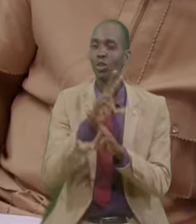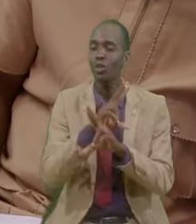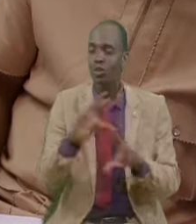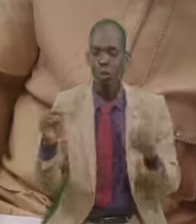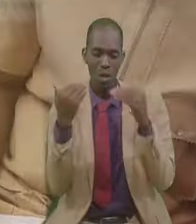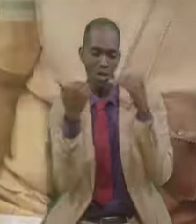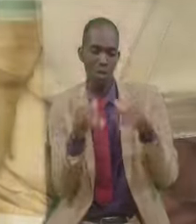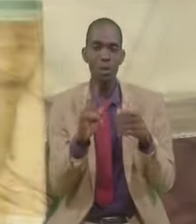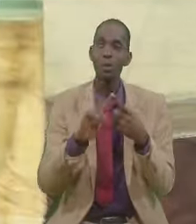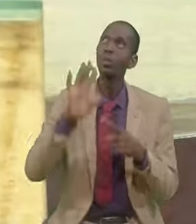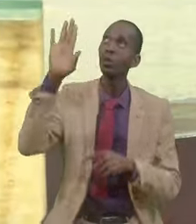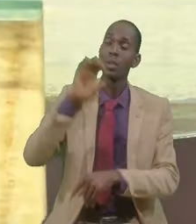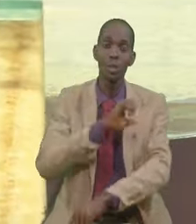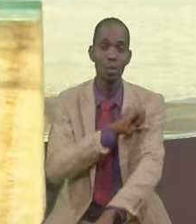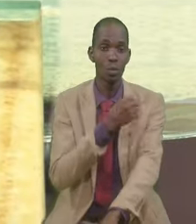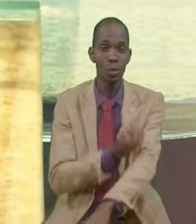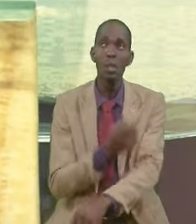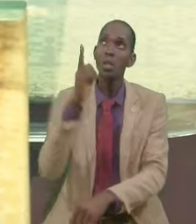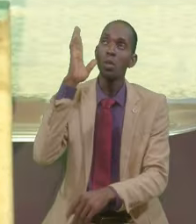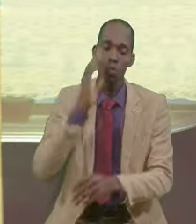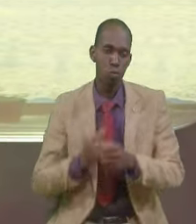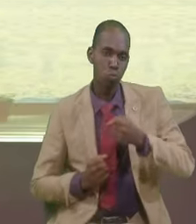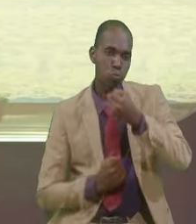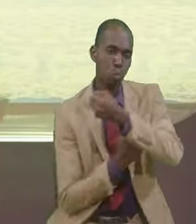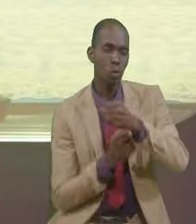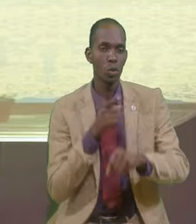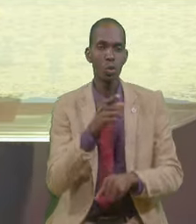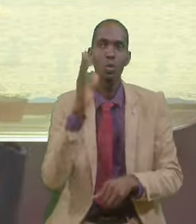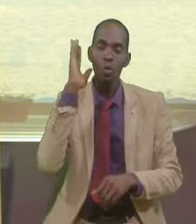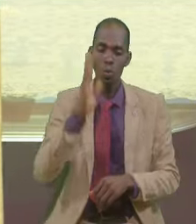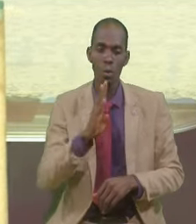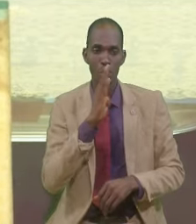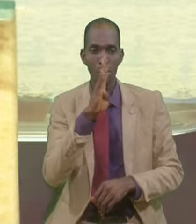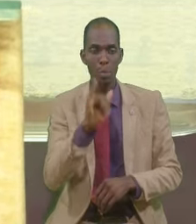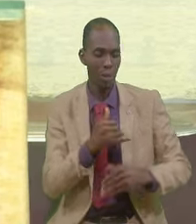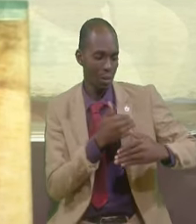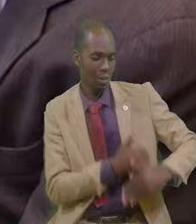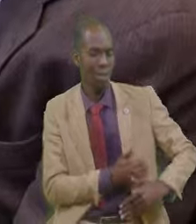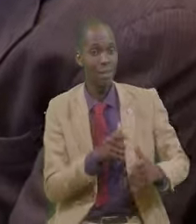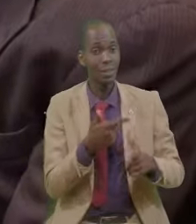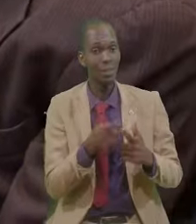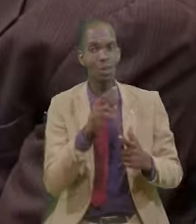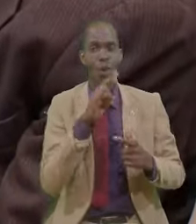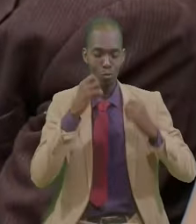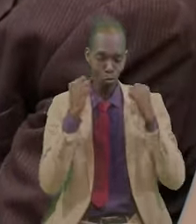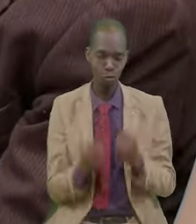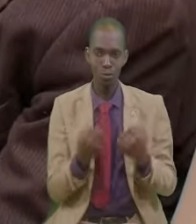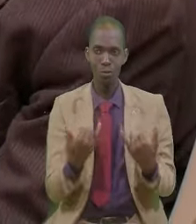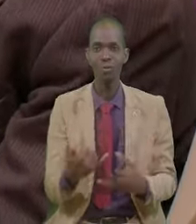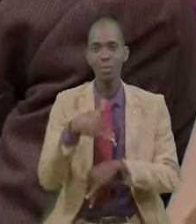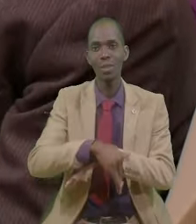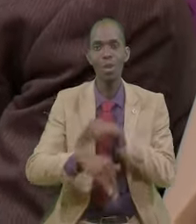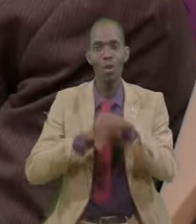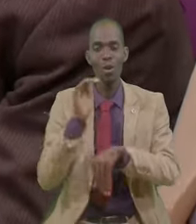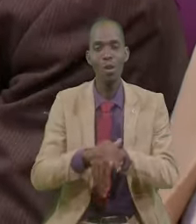strength and is going to even support you. He's going to be by your side. You are strong tonight. Let the